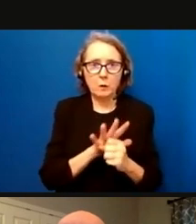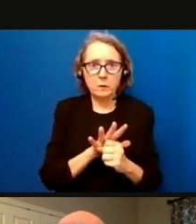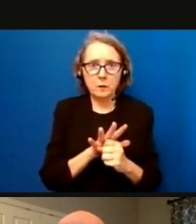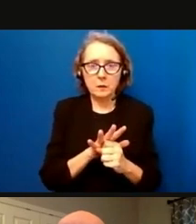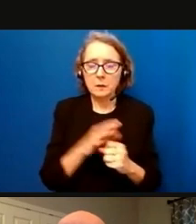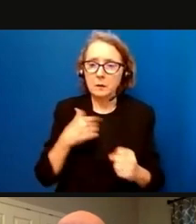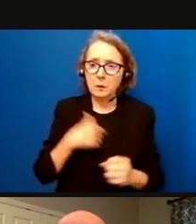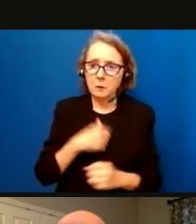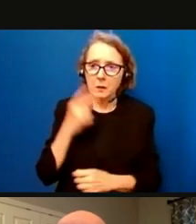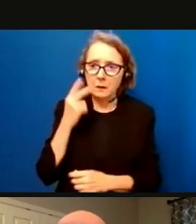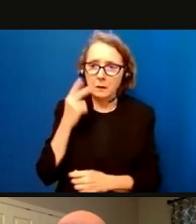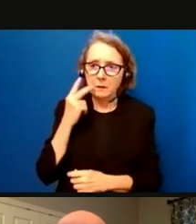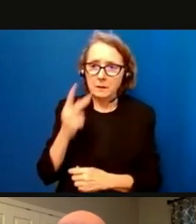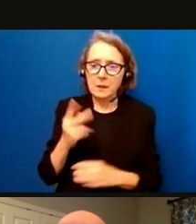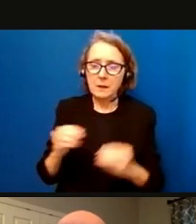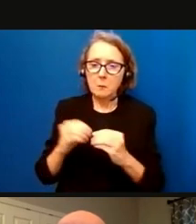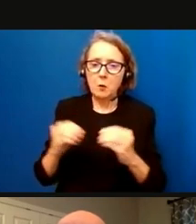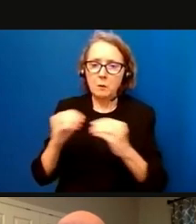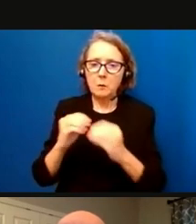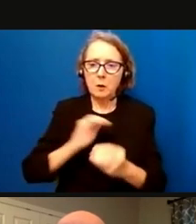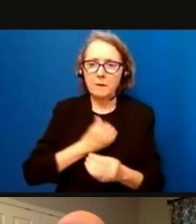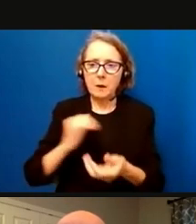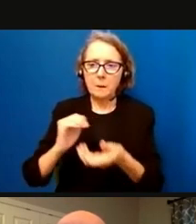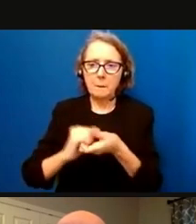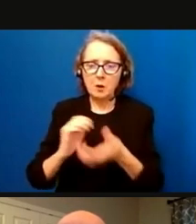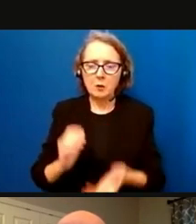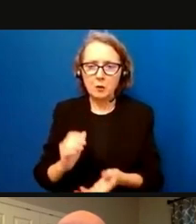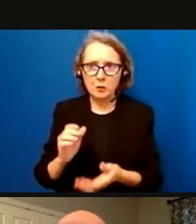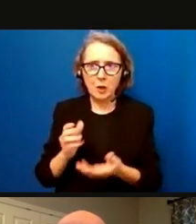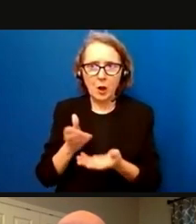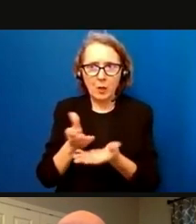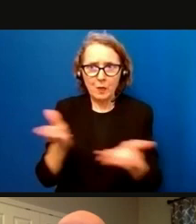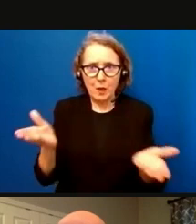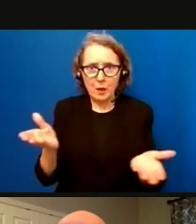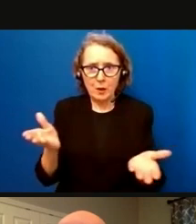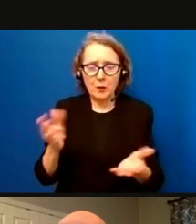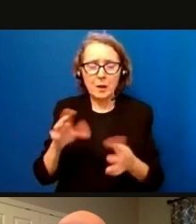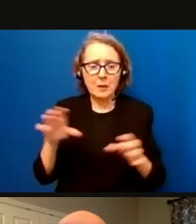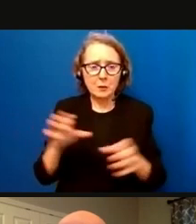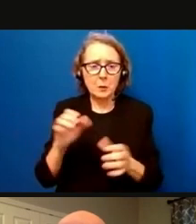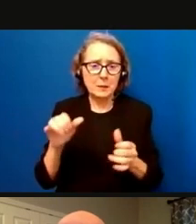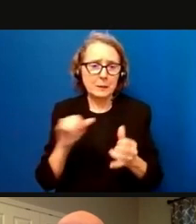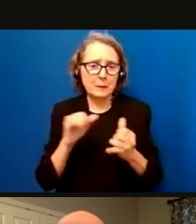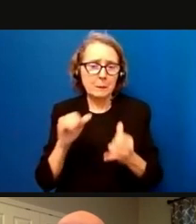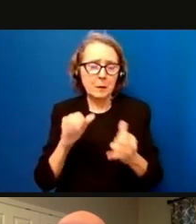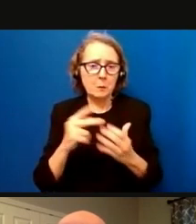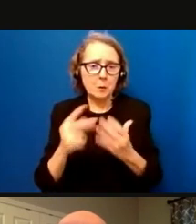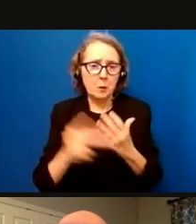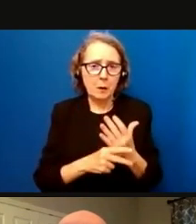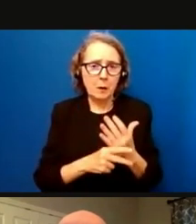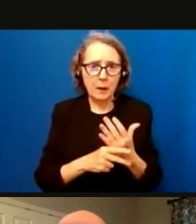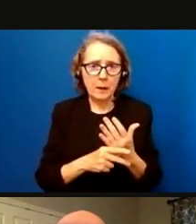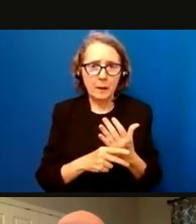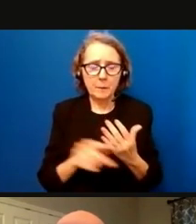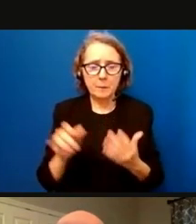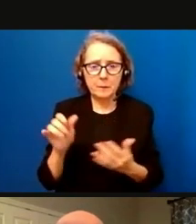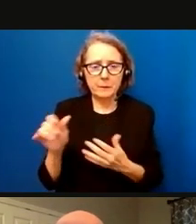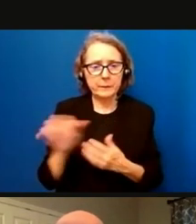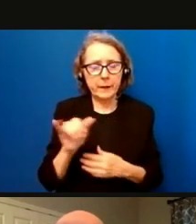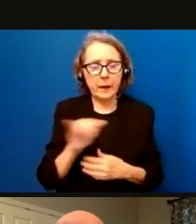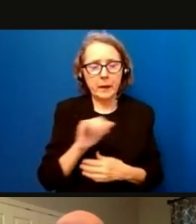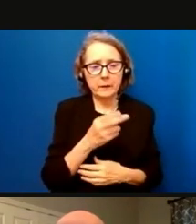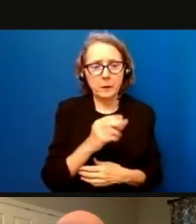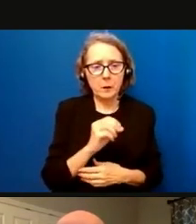that more and more of our partners are out there in the community and are doing a similar program as the Homeless Rental